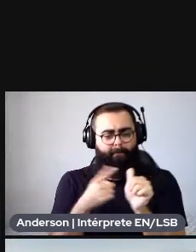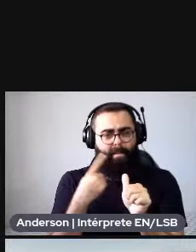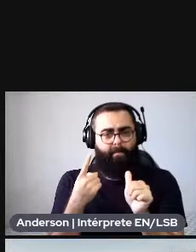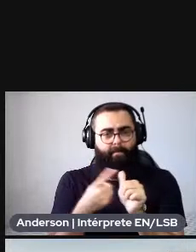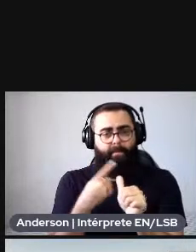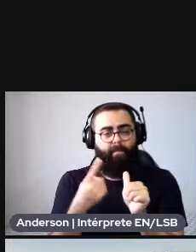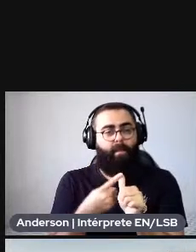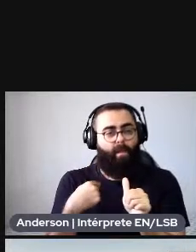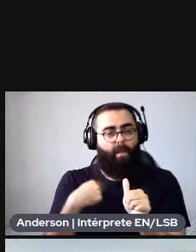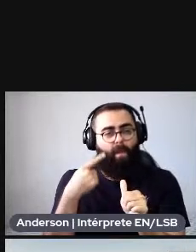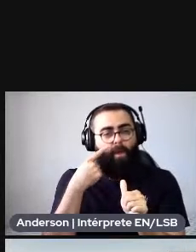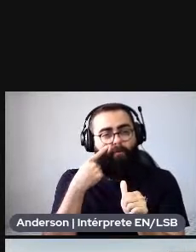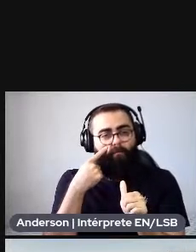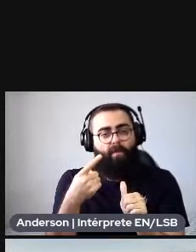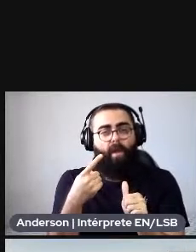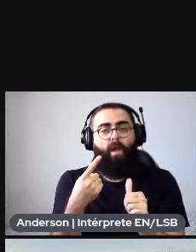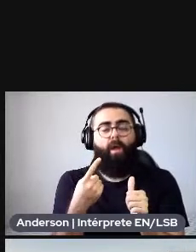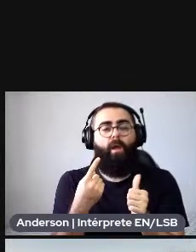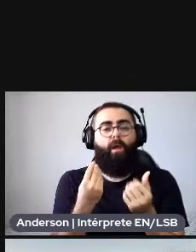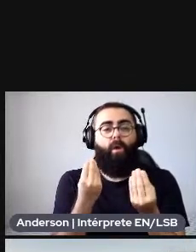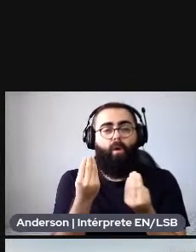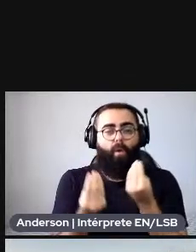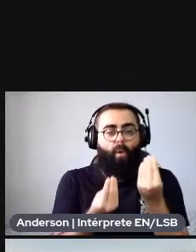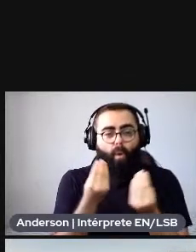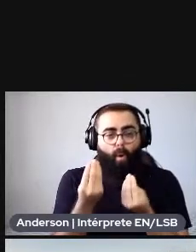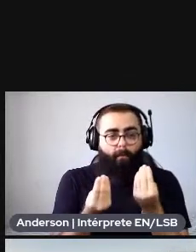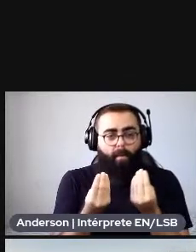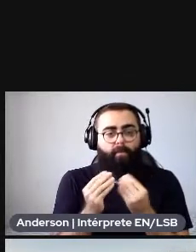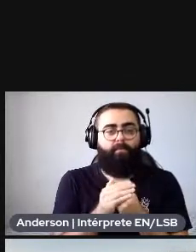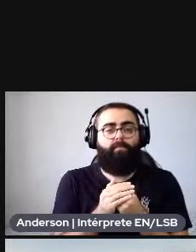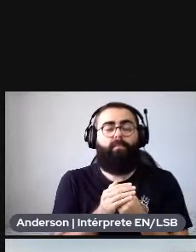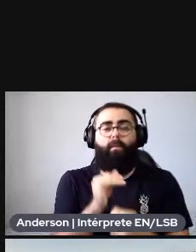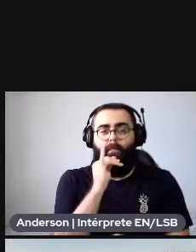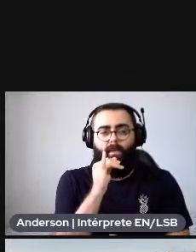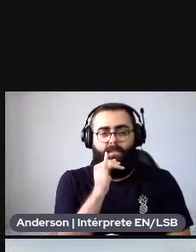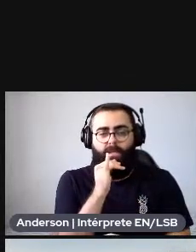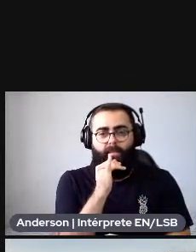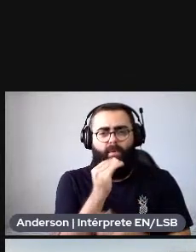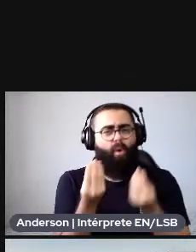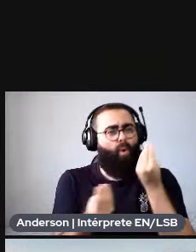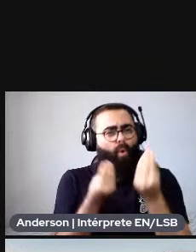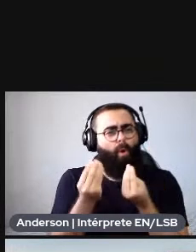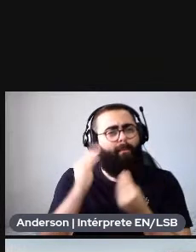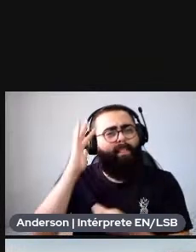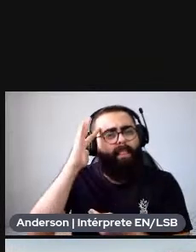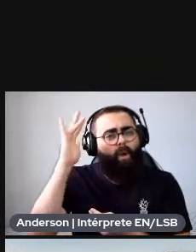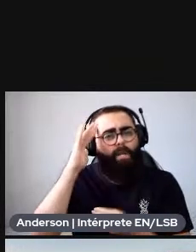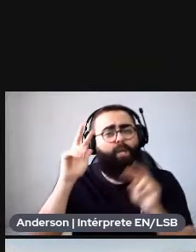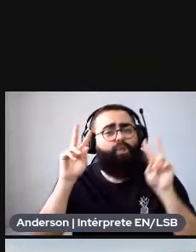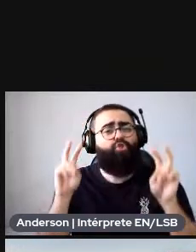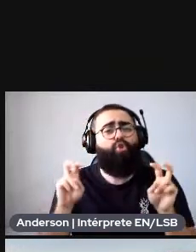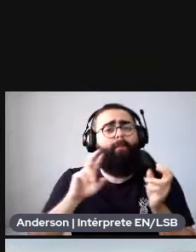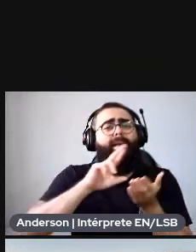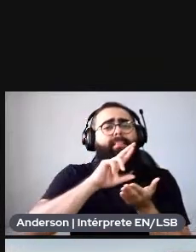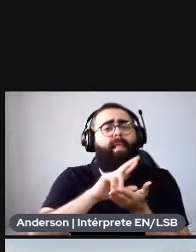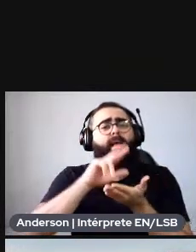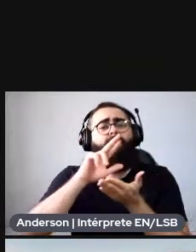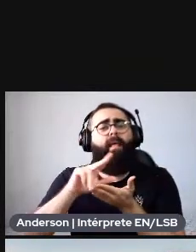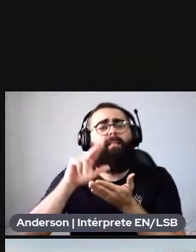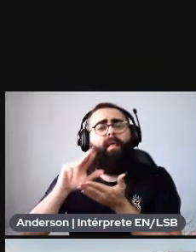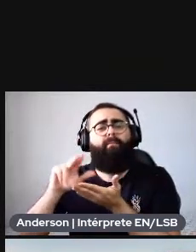view to observe when the different ization theories emerge in the course of